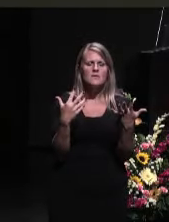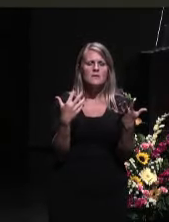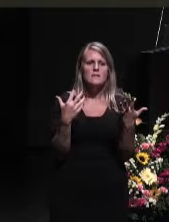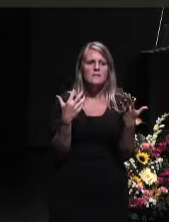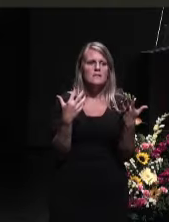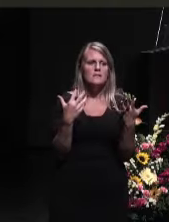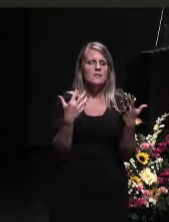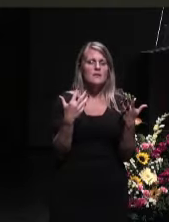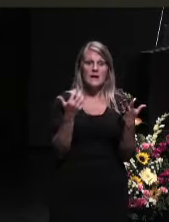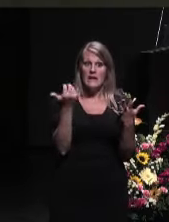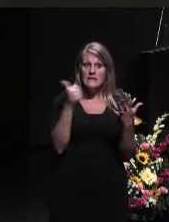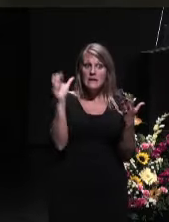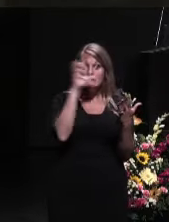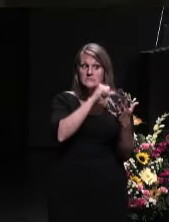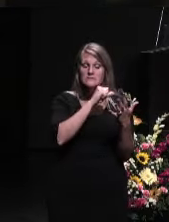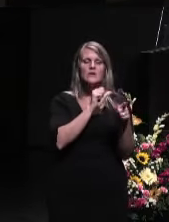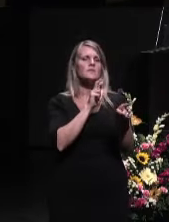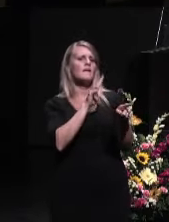Any guesses?